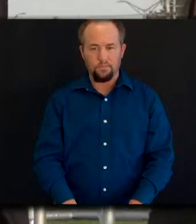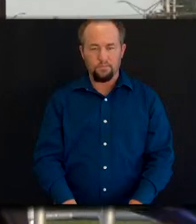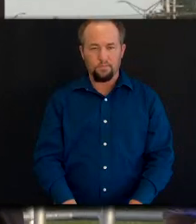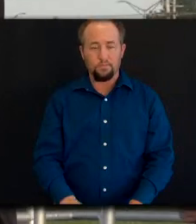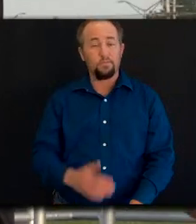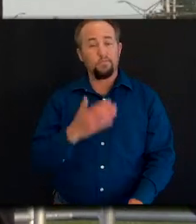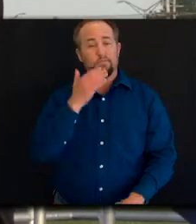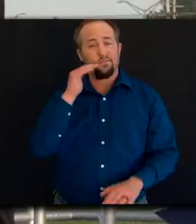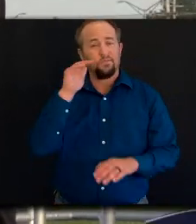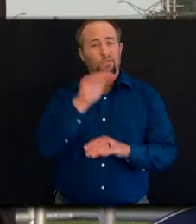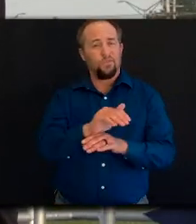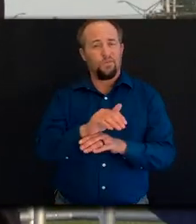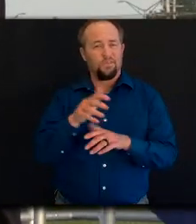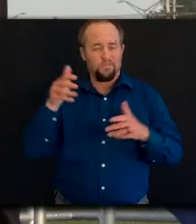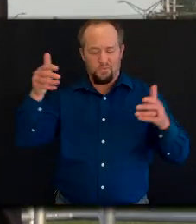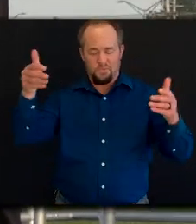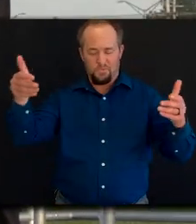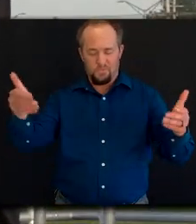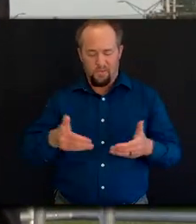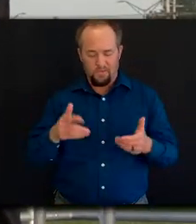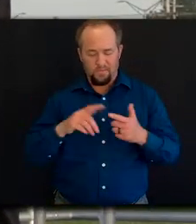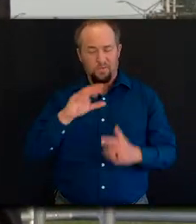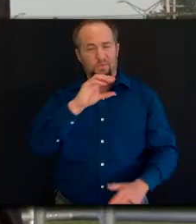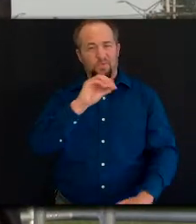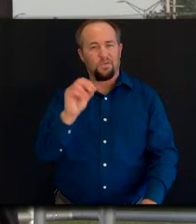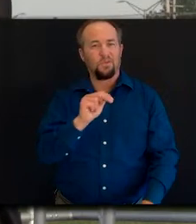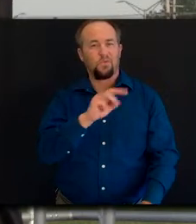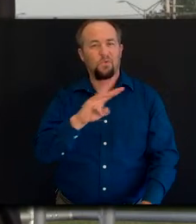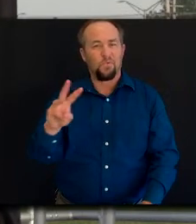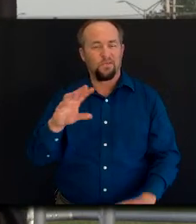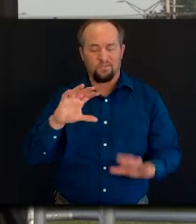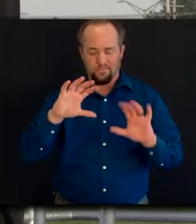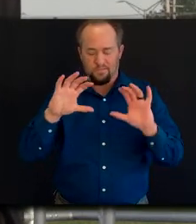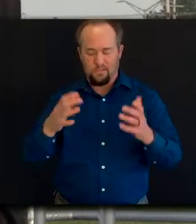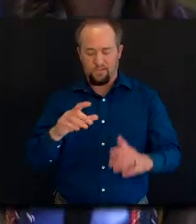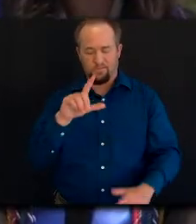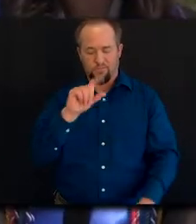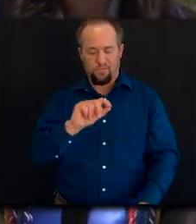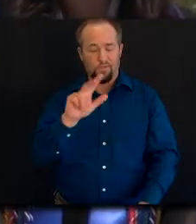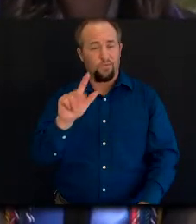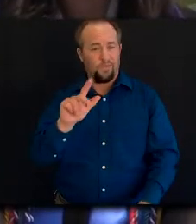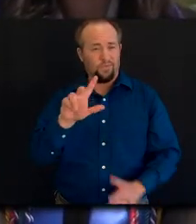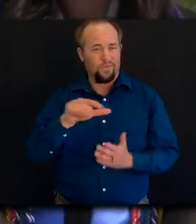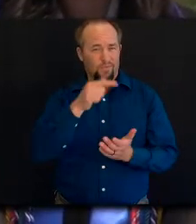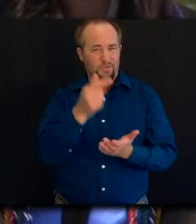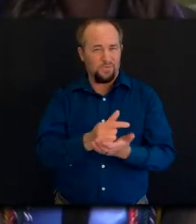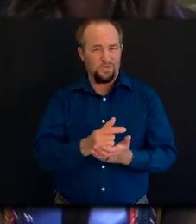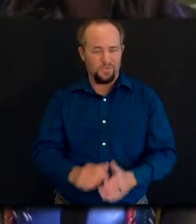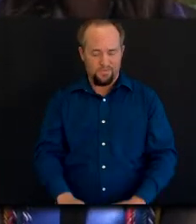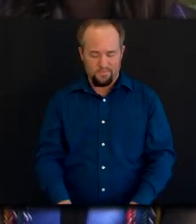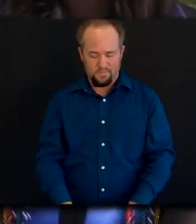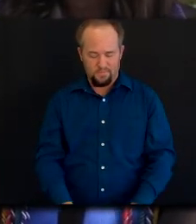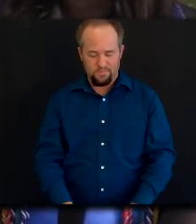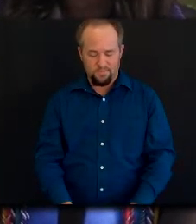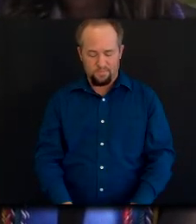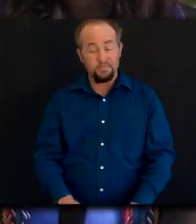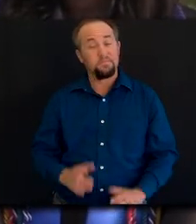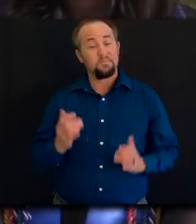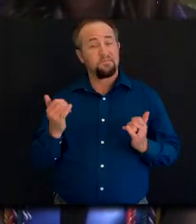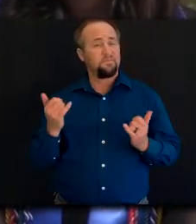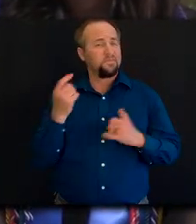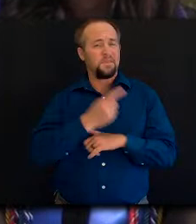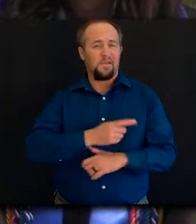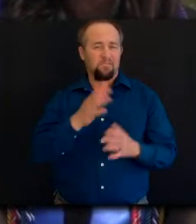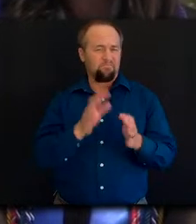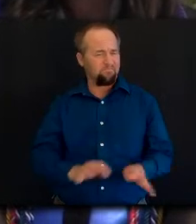Good evening, and welcome to the Olathe Northwest Class of 2023 graduation. Today is a momentous